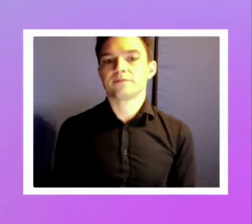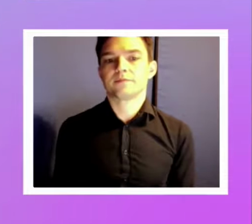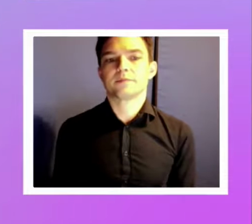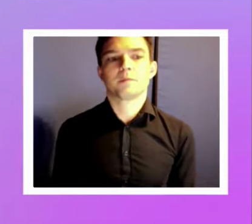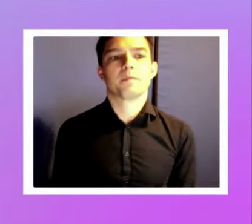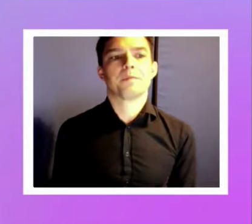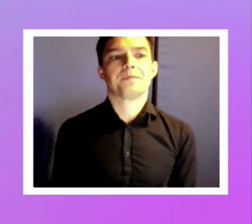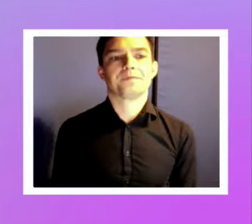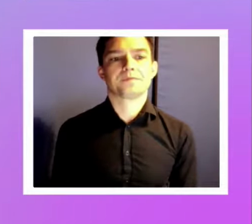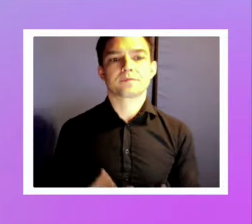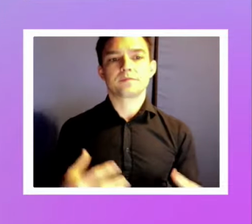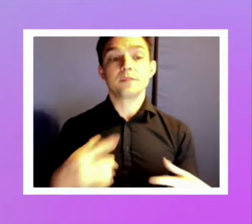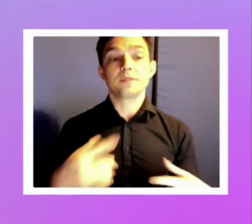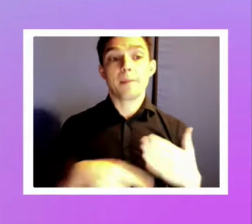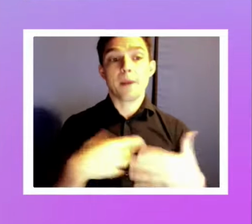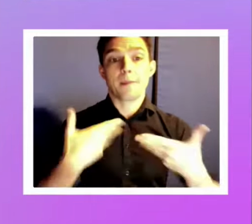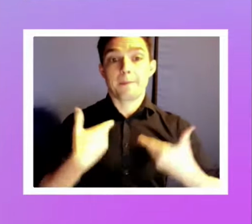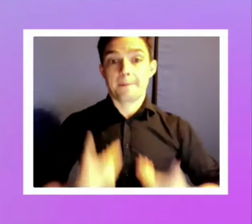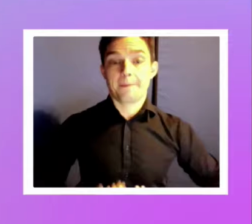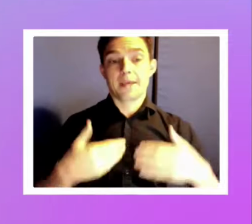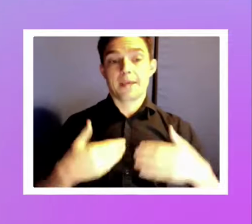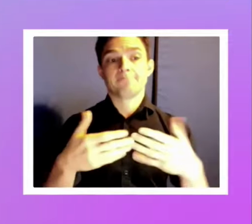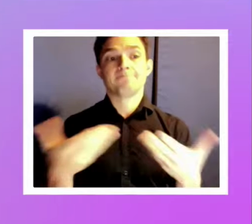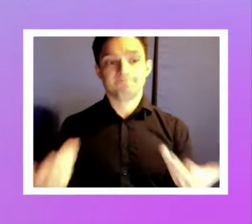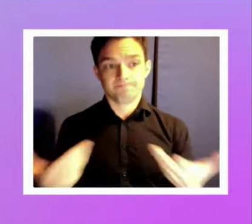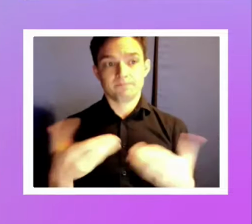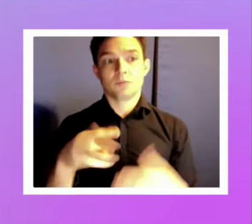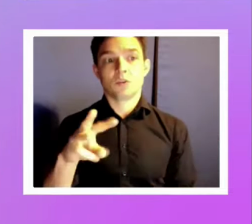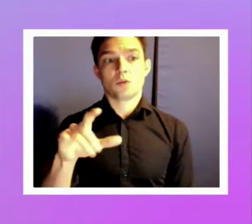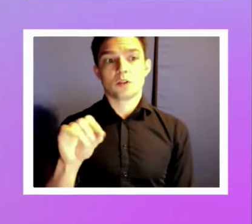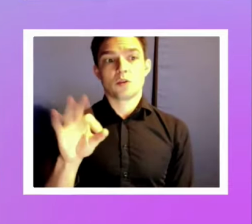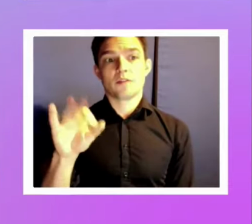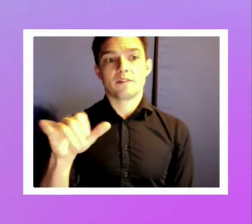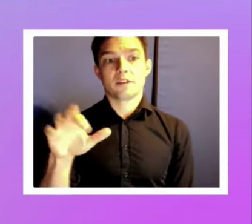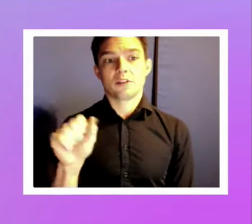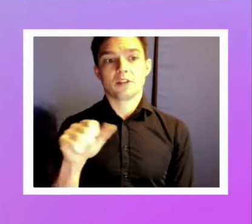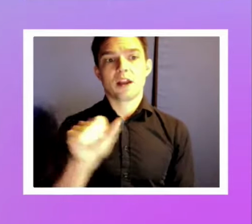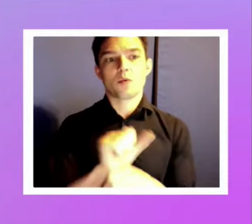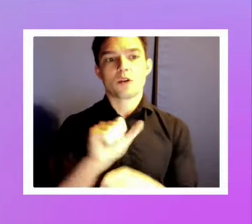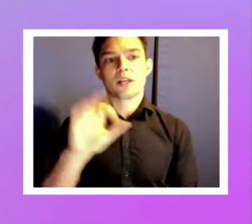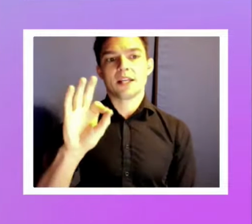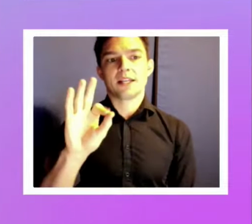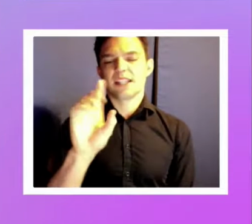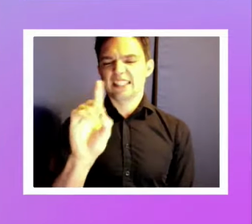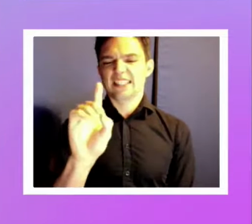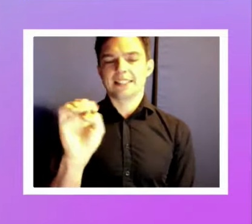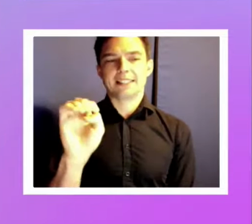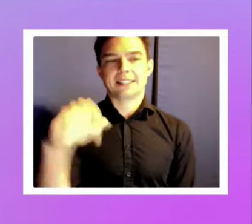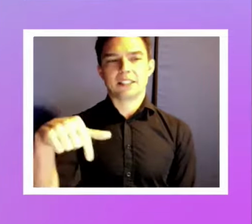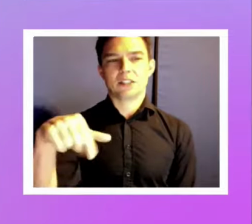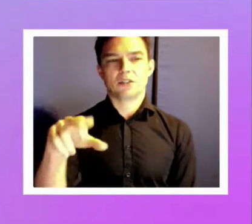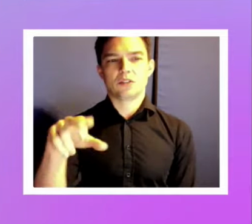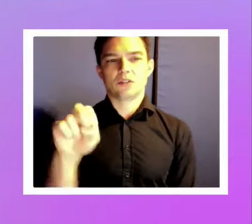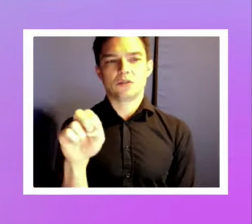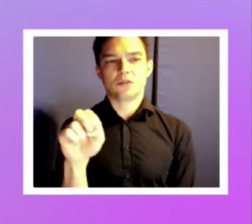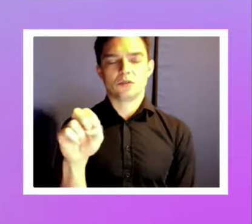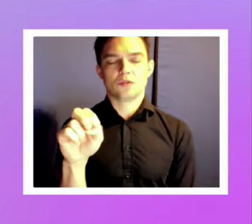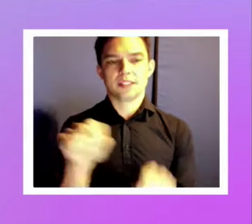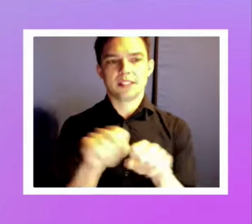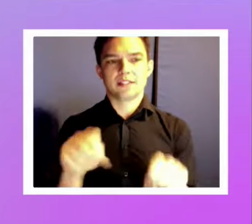to. So, about me, my name is Wilco Fears. I work at DQ Systems. I am